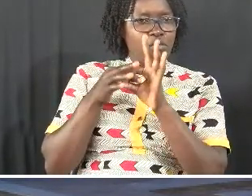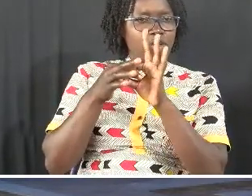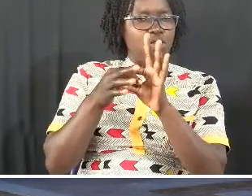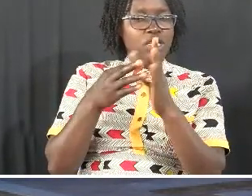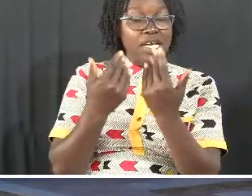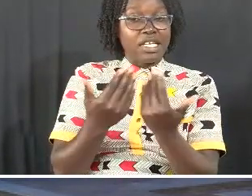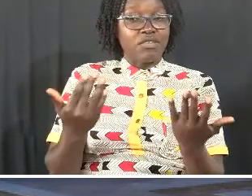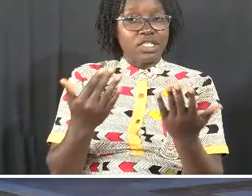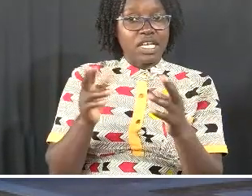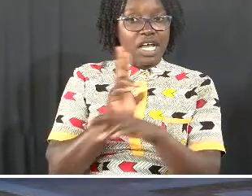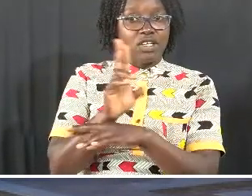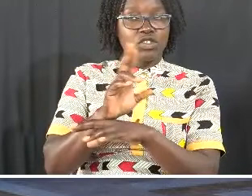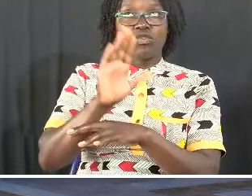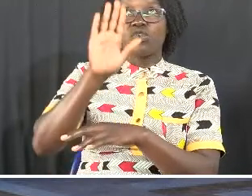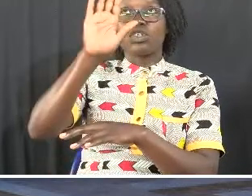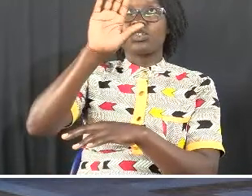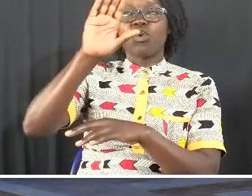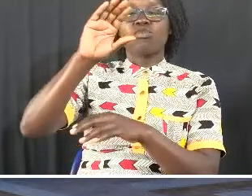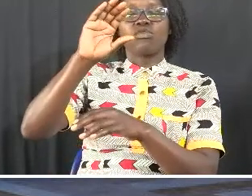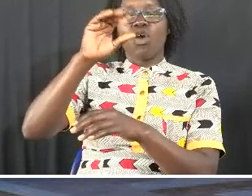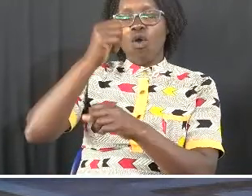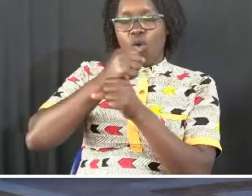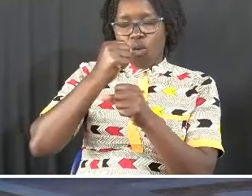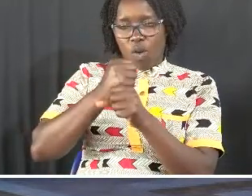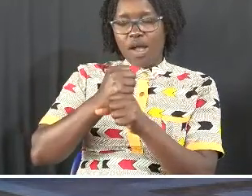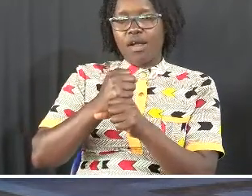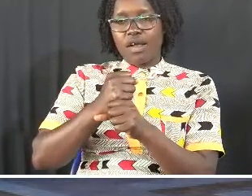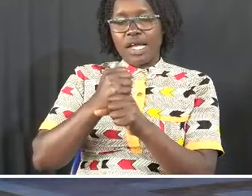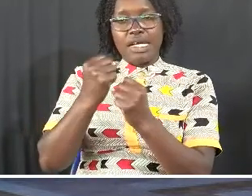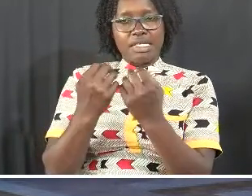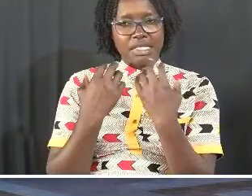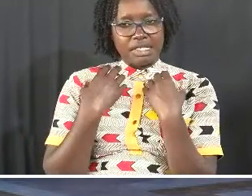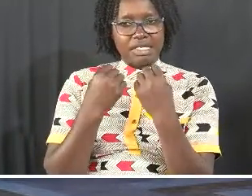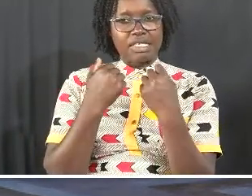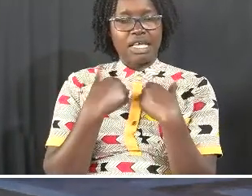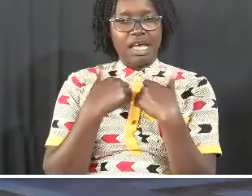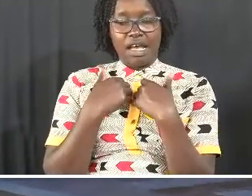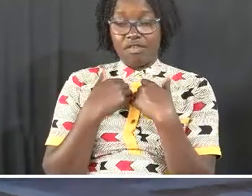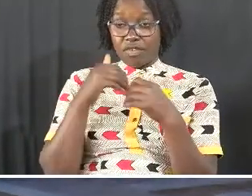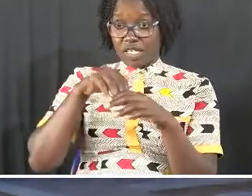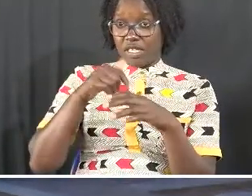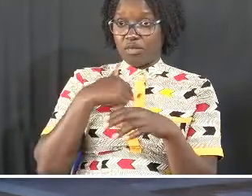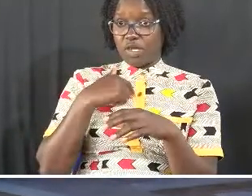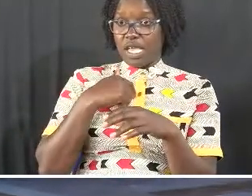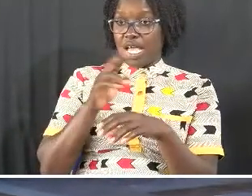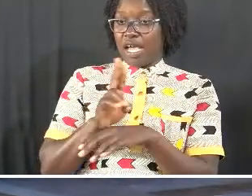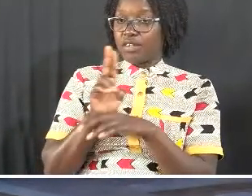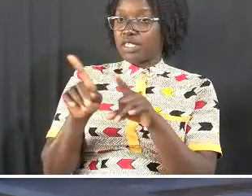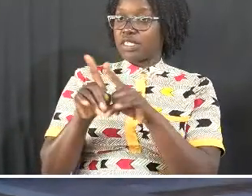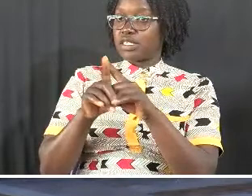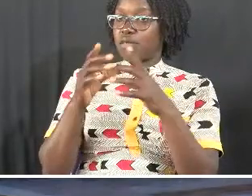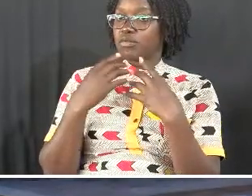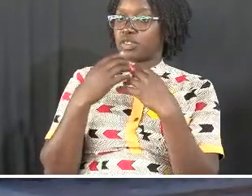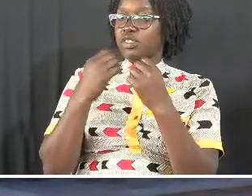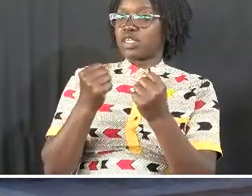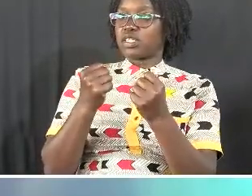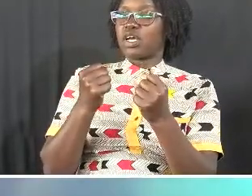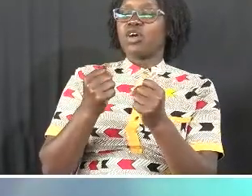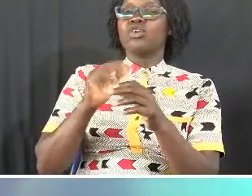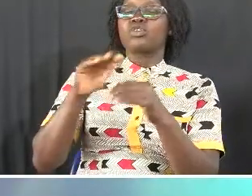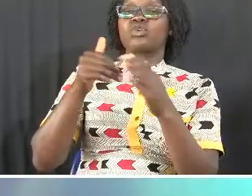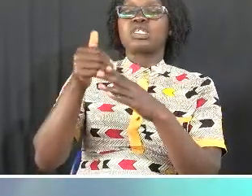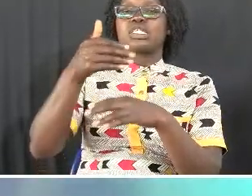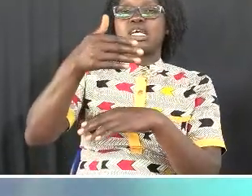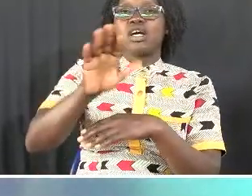I will use them for his own cause. If I have any strength that is left in me, I will use that same strength to reach out